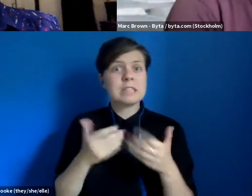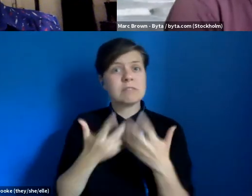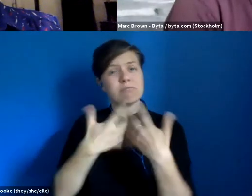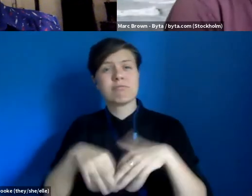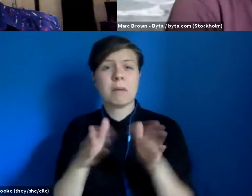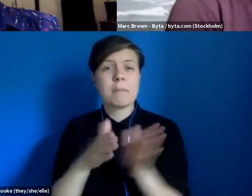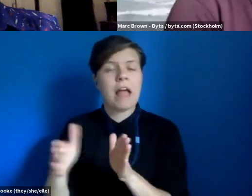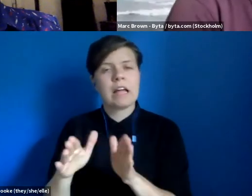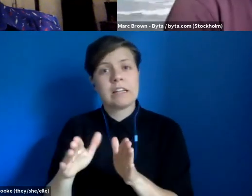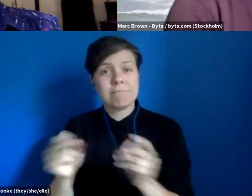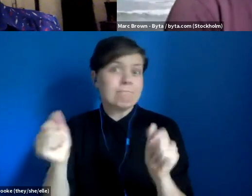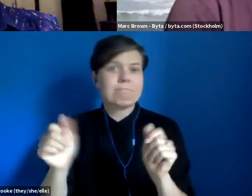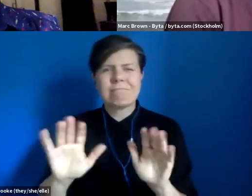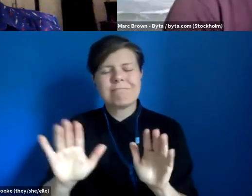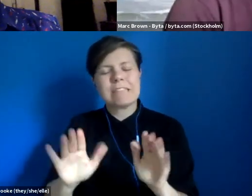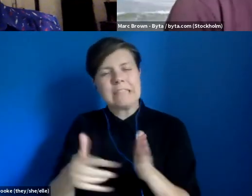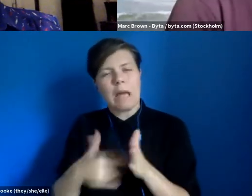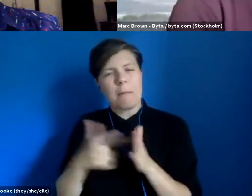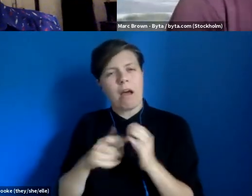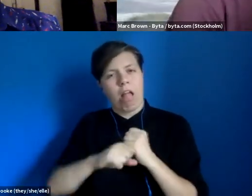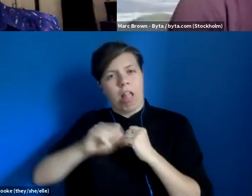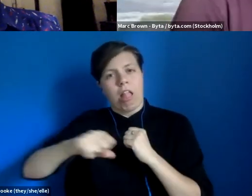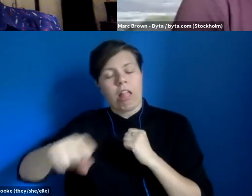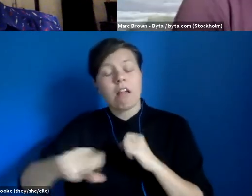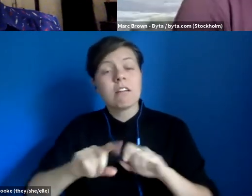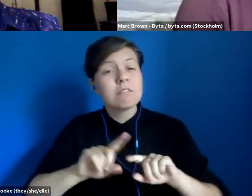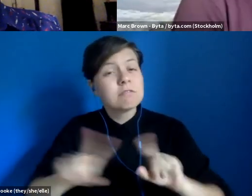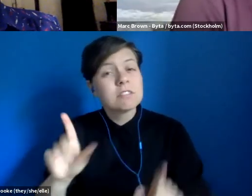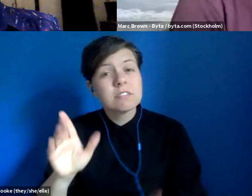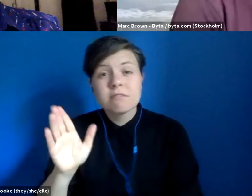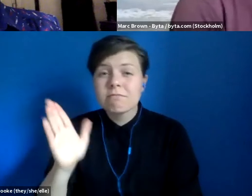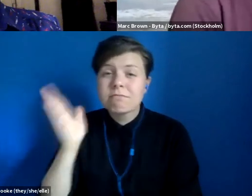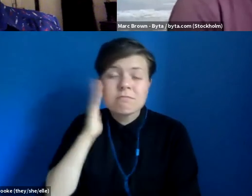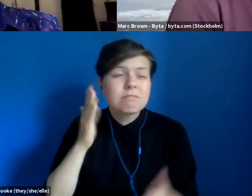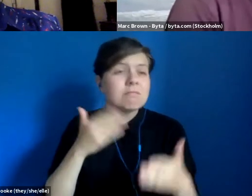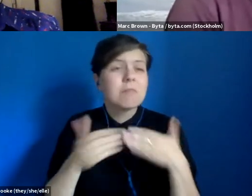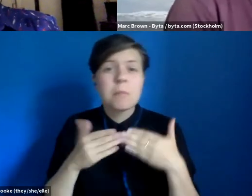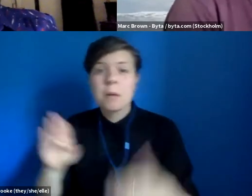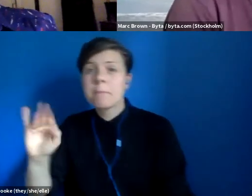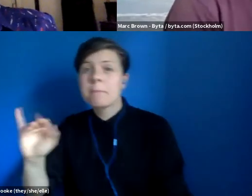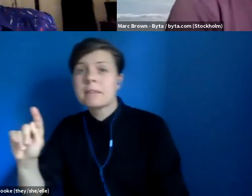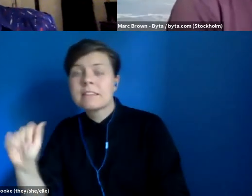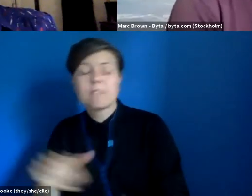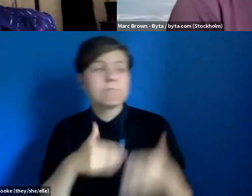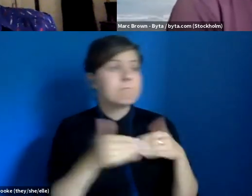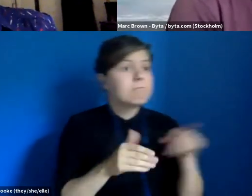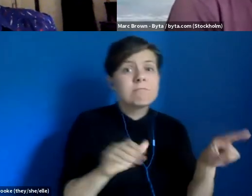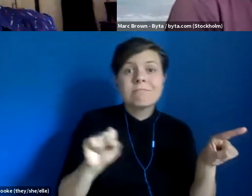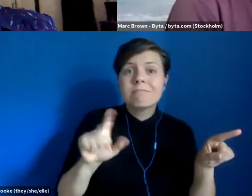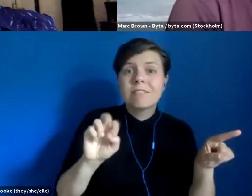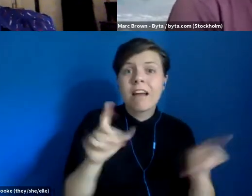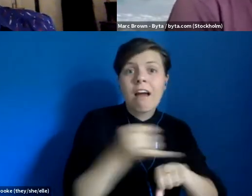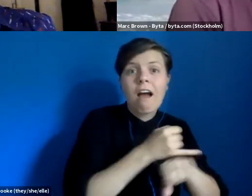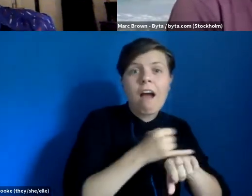super special about these events is, no matter who it is, someone at Sled Island, someone at Byta, or us working together, all these